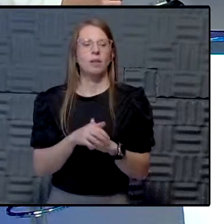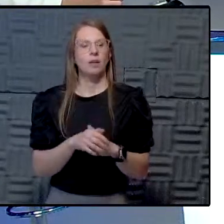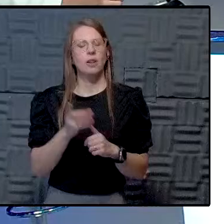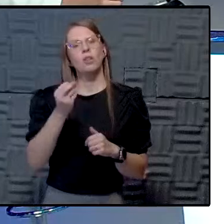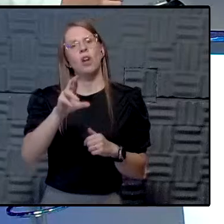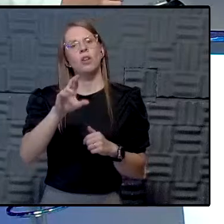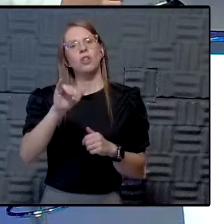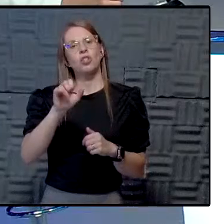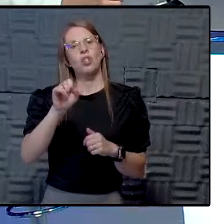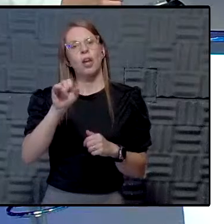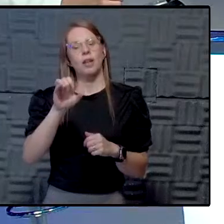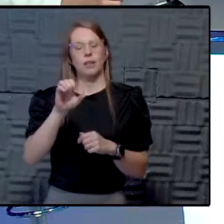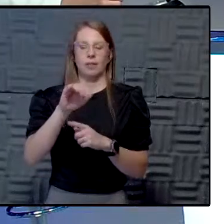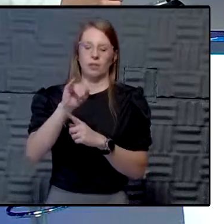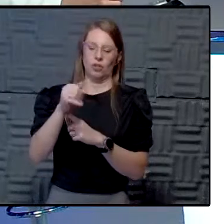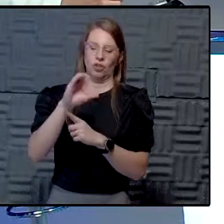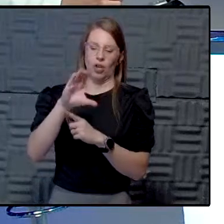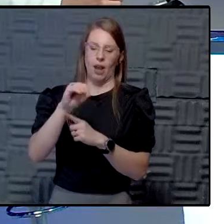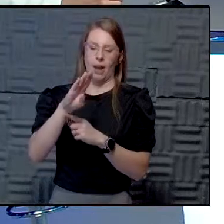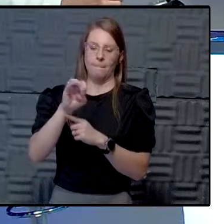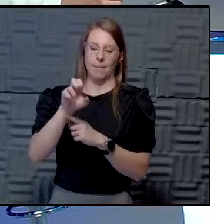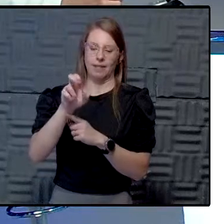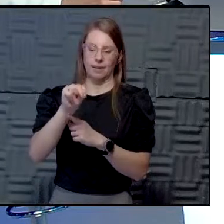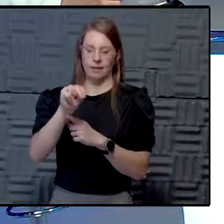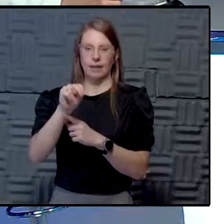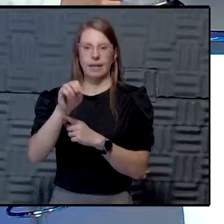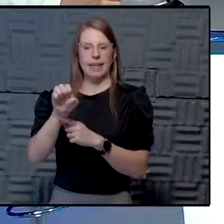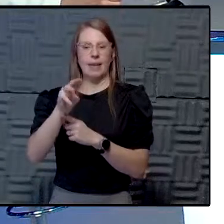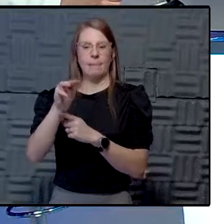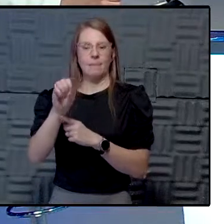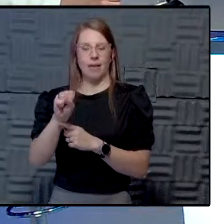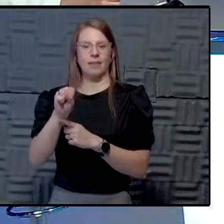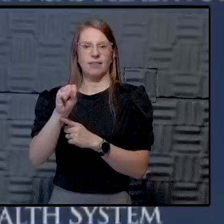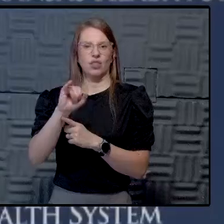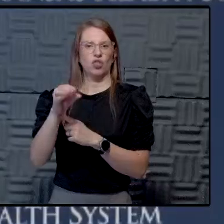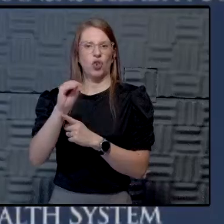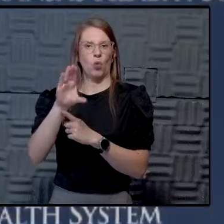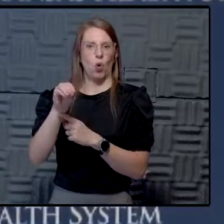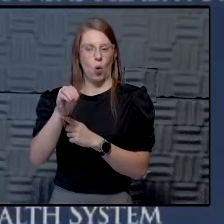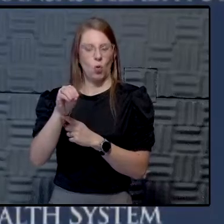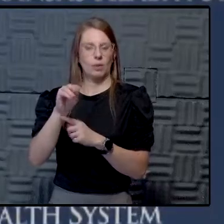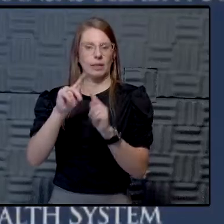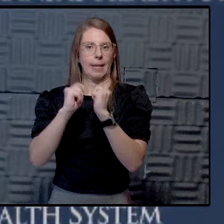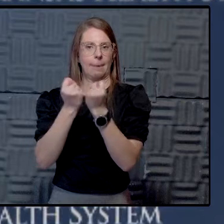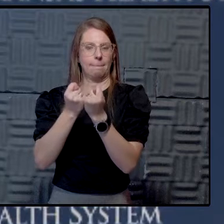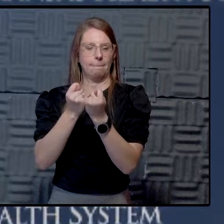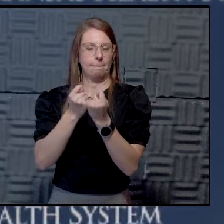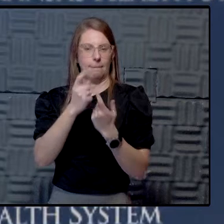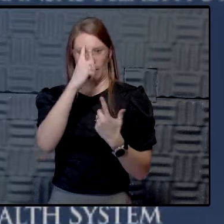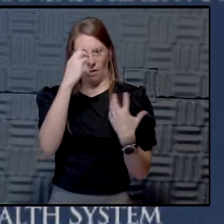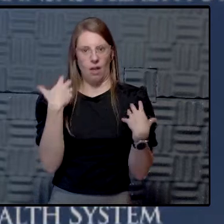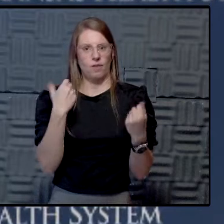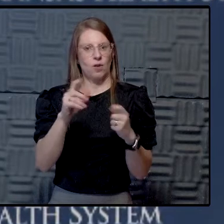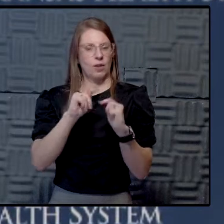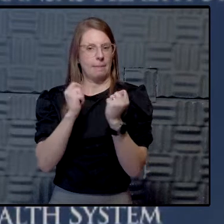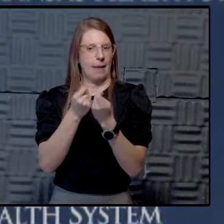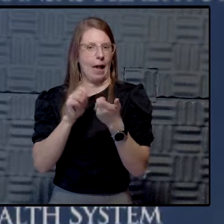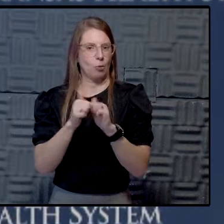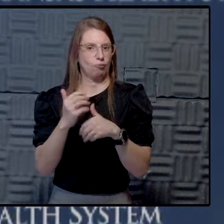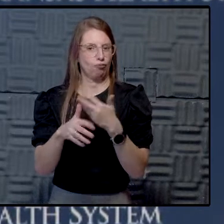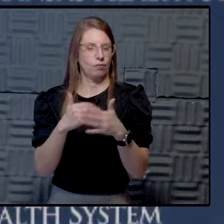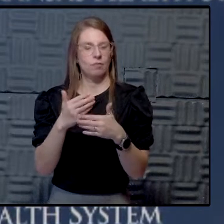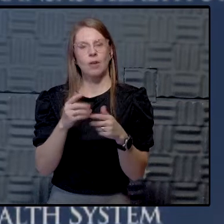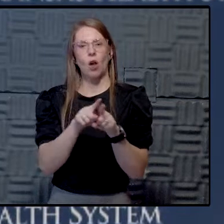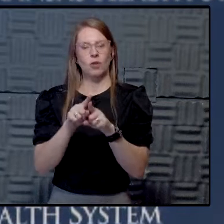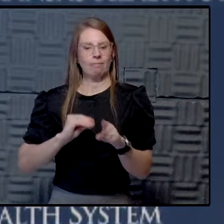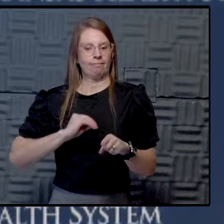let's talk about the Johnson County EMS team. How do we keep the mental health up, and how is the mental health of your team? Yeah, it's